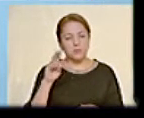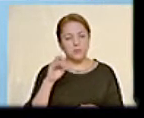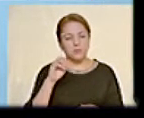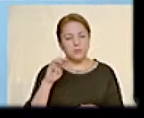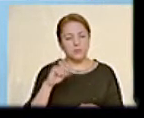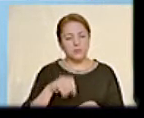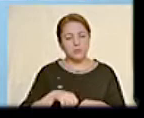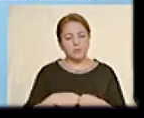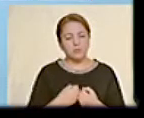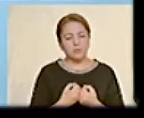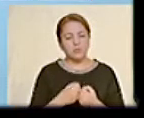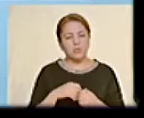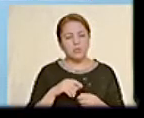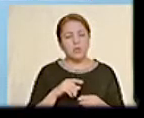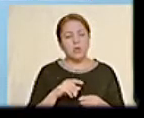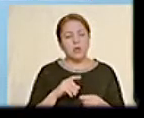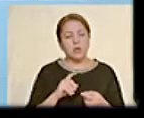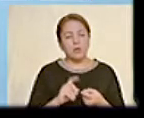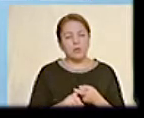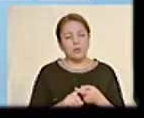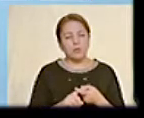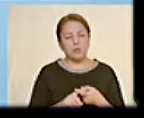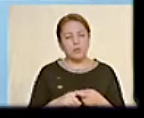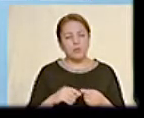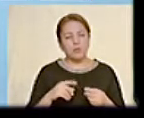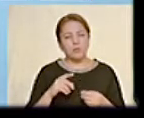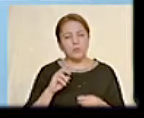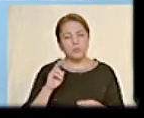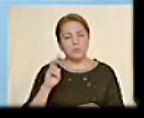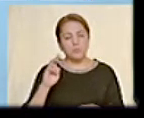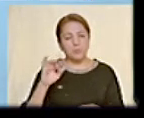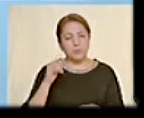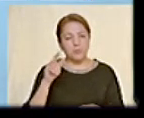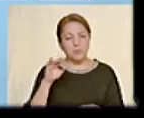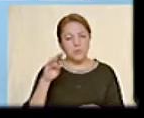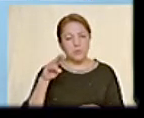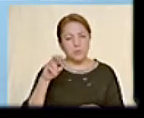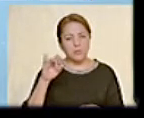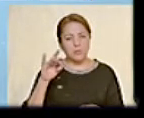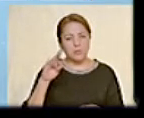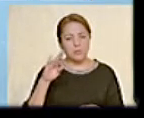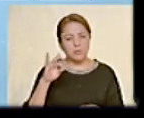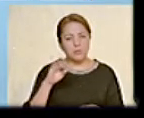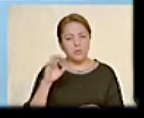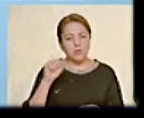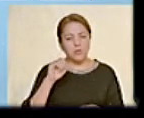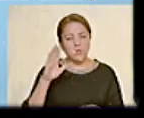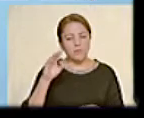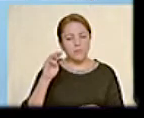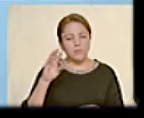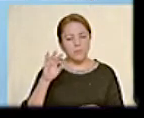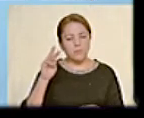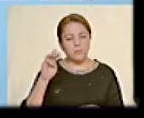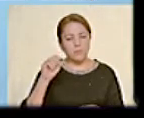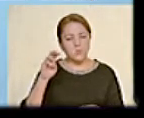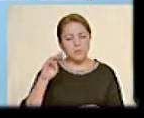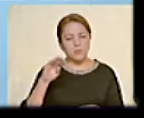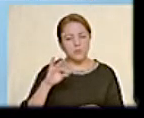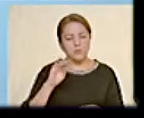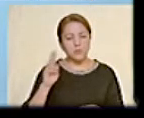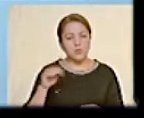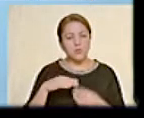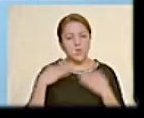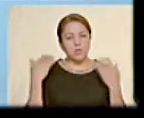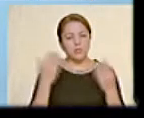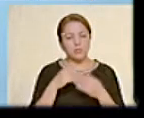aloqa bo'g'inlarini avtomatik ravishda aylanib o'tishga va tarmoqdagi kompyuterlarning ma'lumot